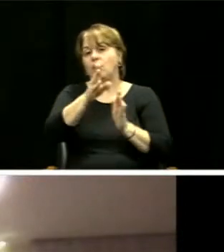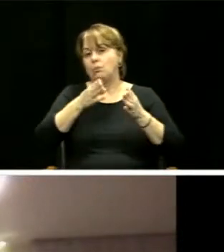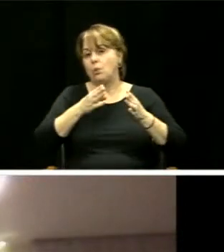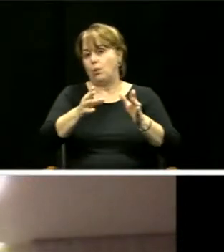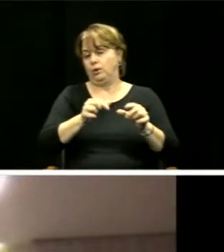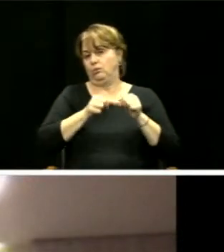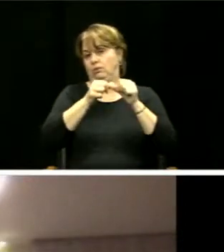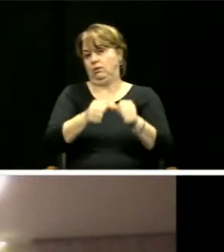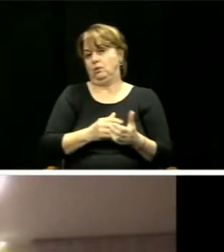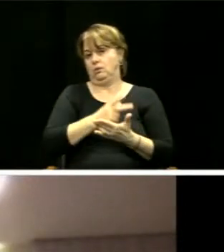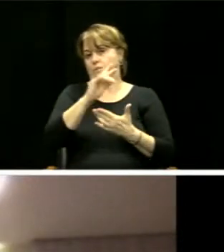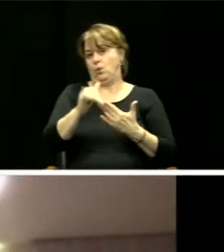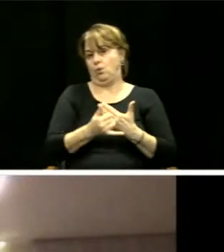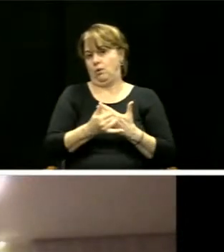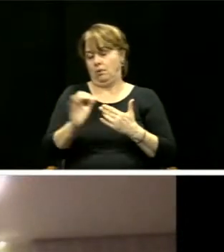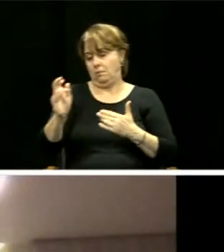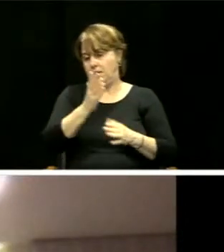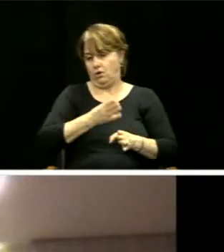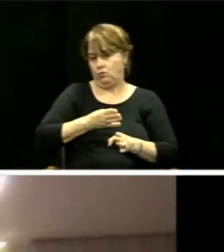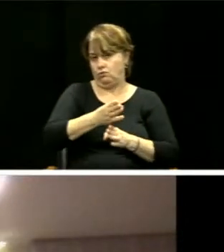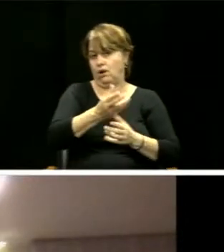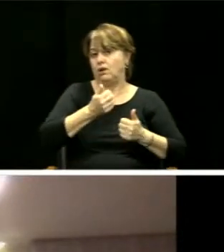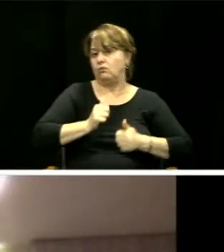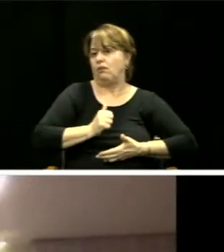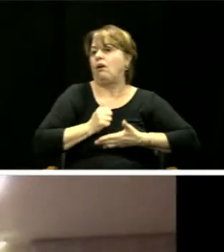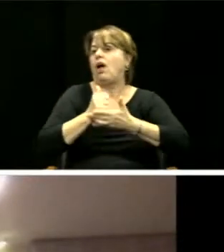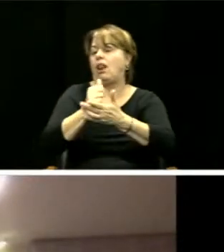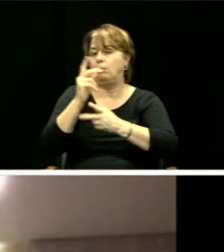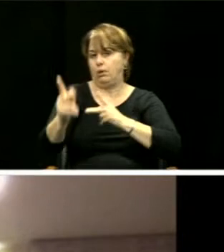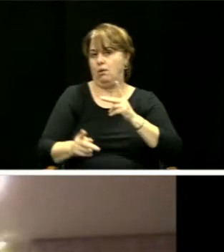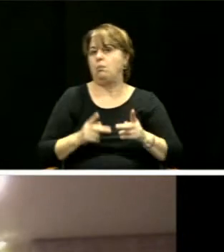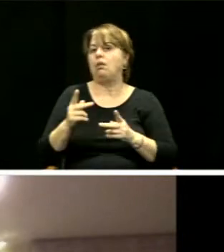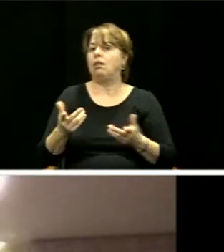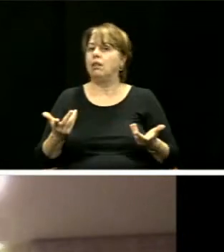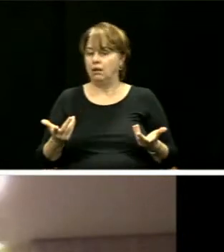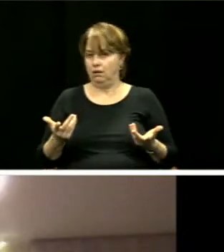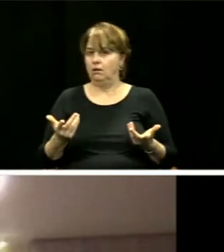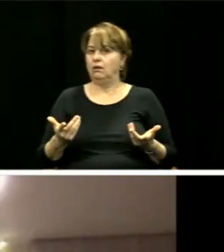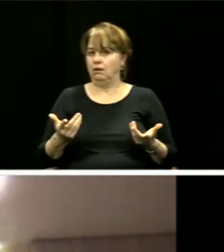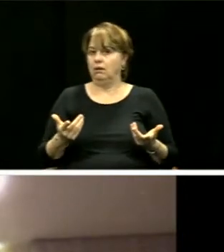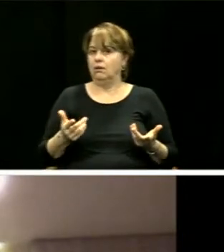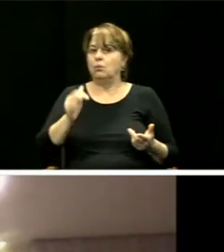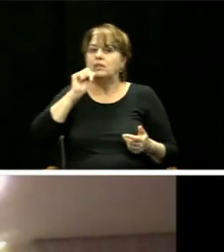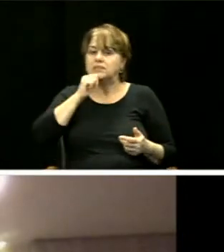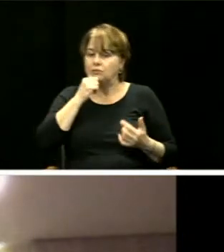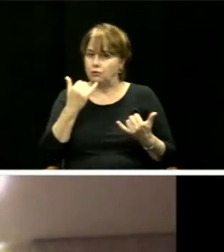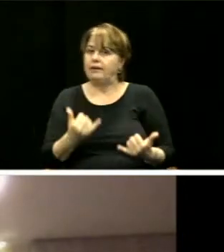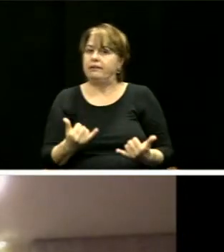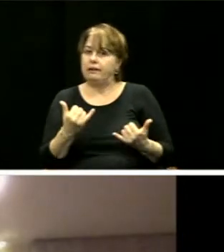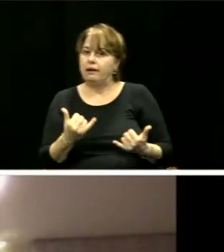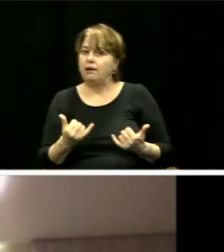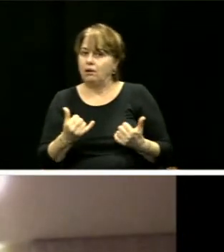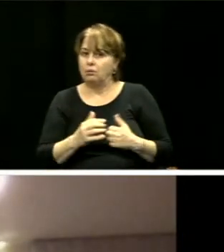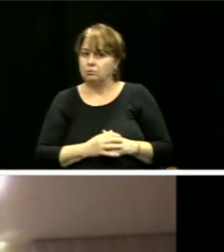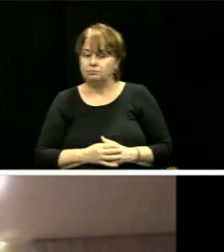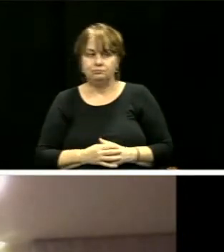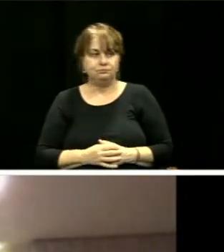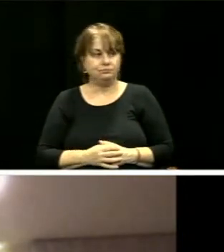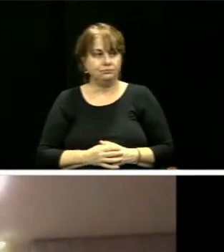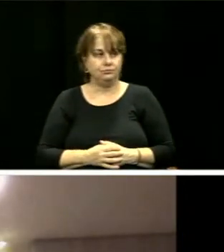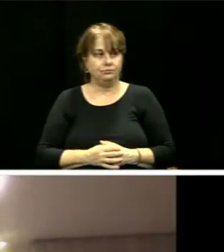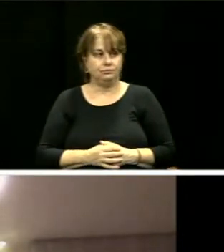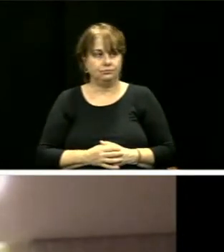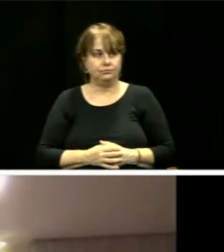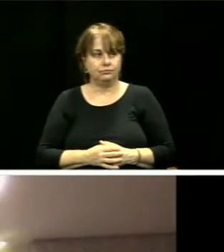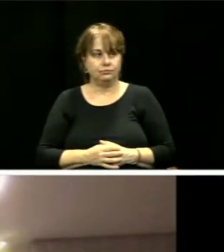on track, and to start to alleviate the symptoms of the people who are currently suffering as we, engage